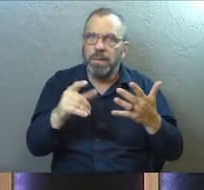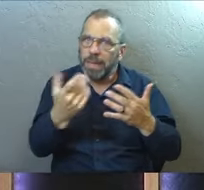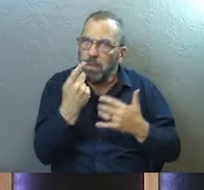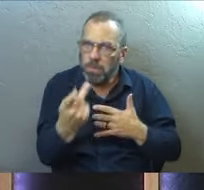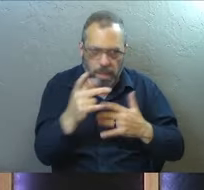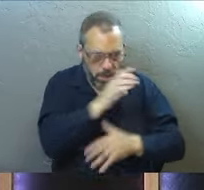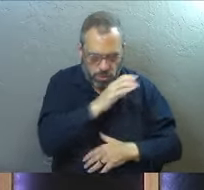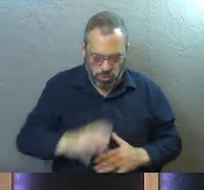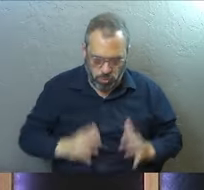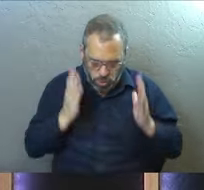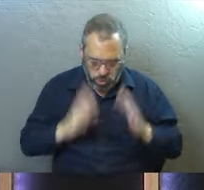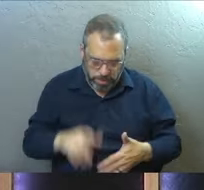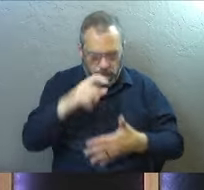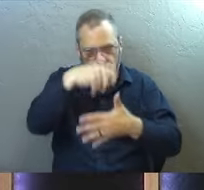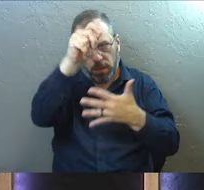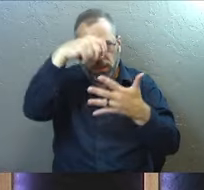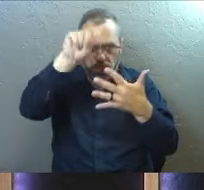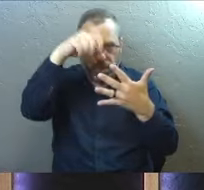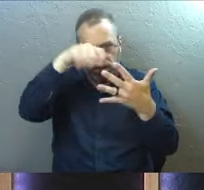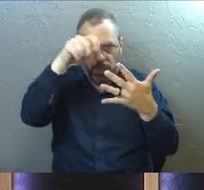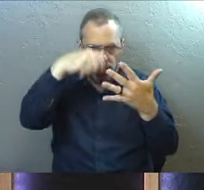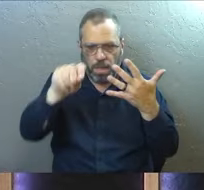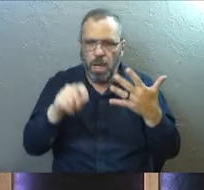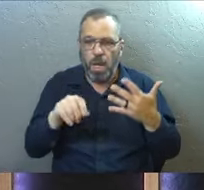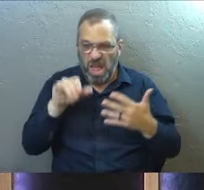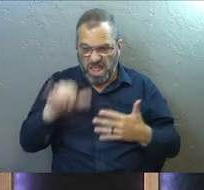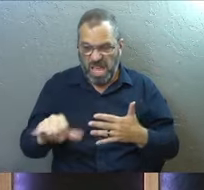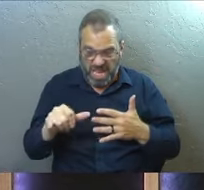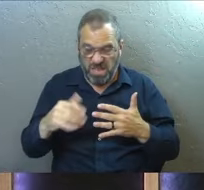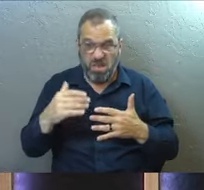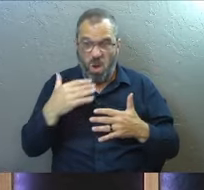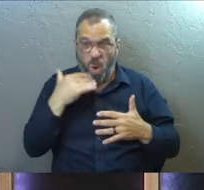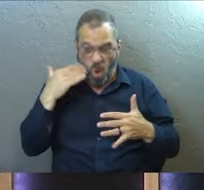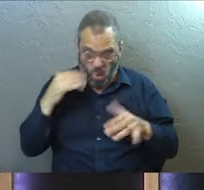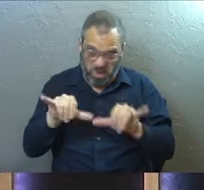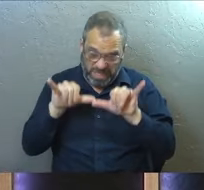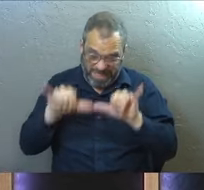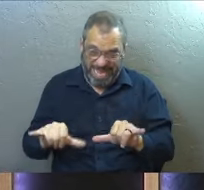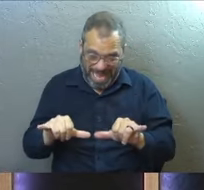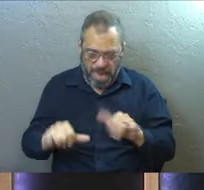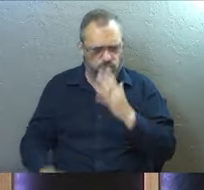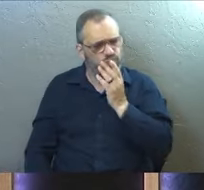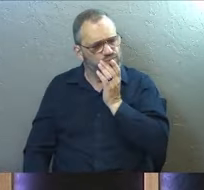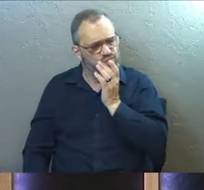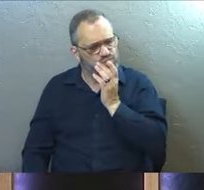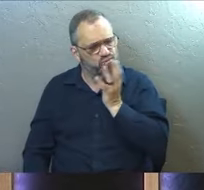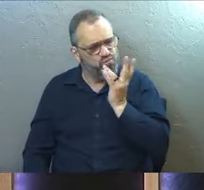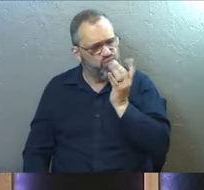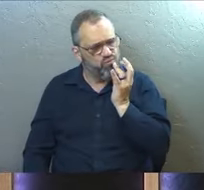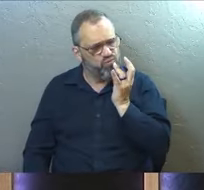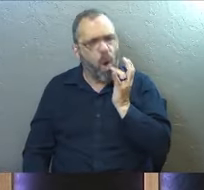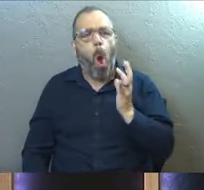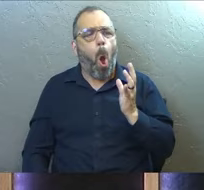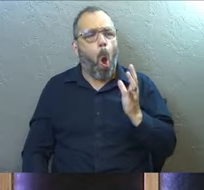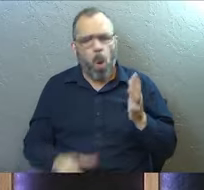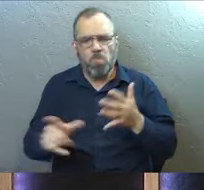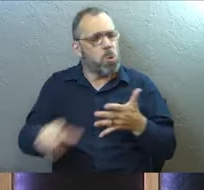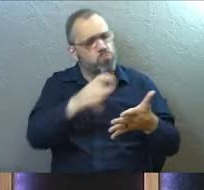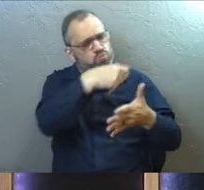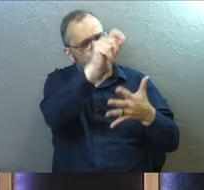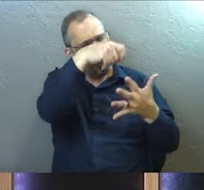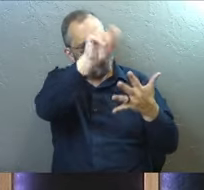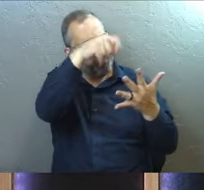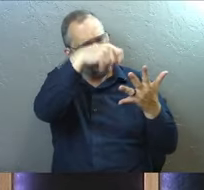Christians. And I think what happens, unfortunately, is we'll substitute this kind of relationship and we'll say, what relationship is me checking all the